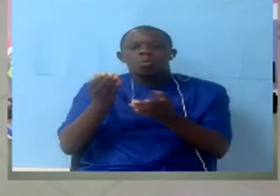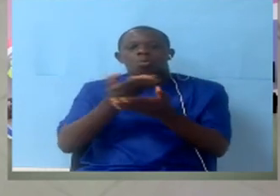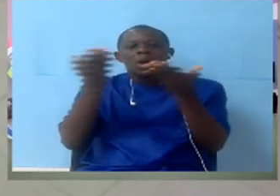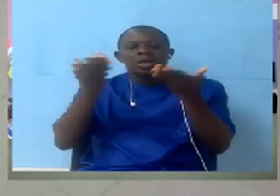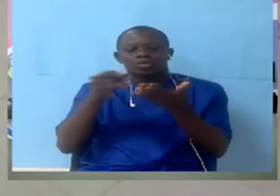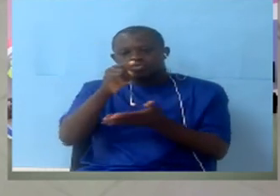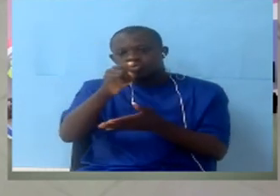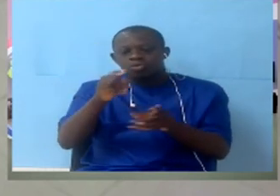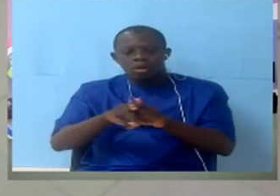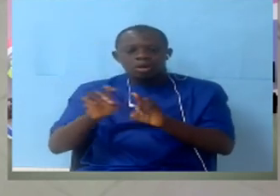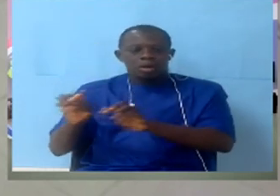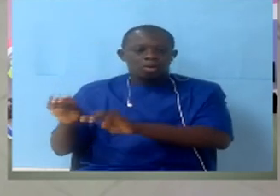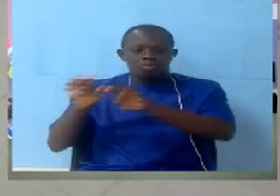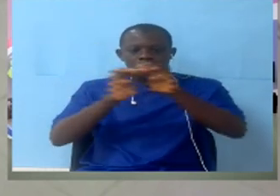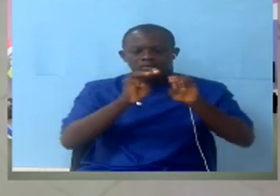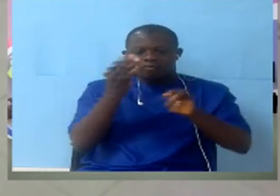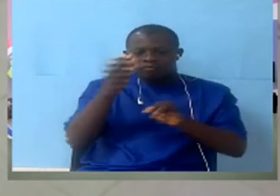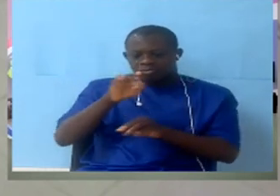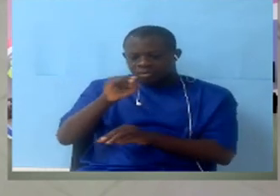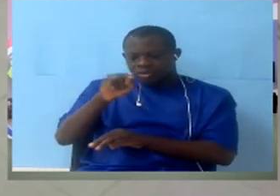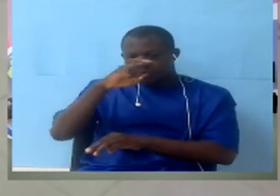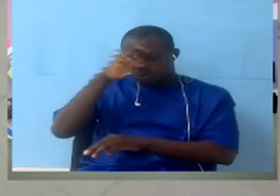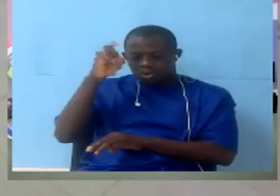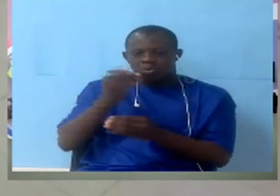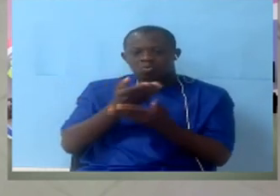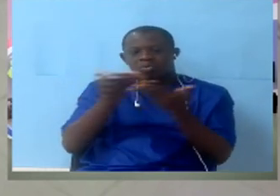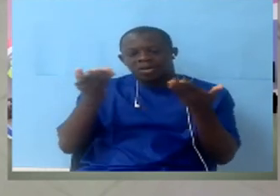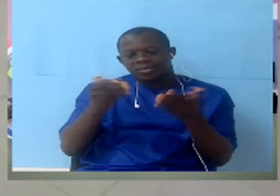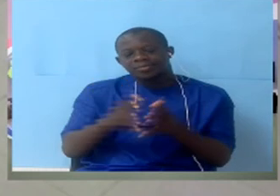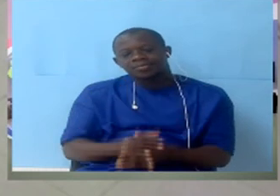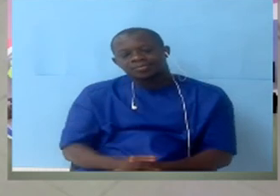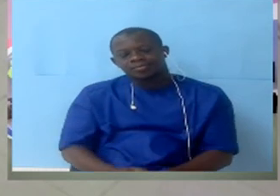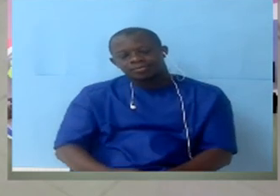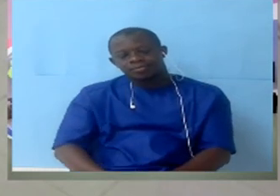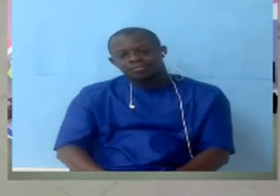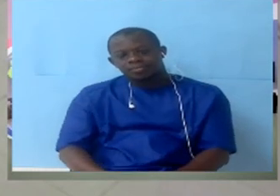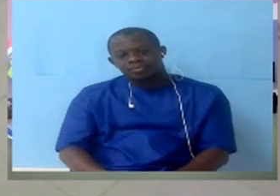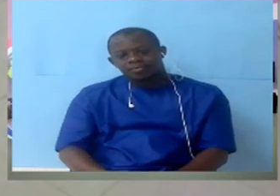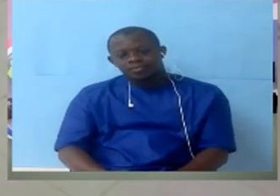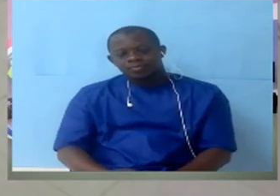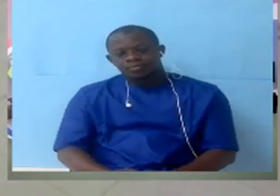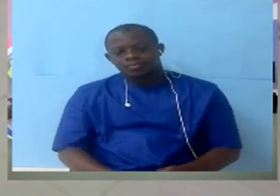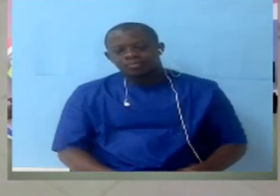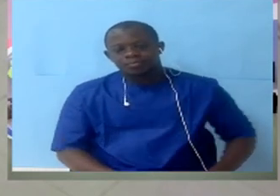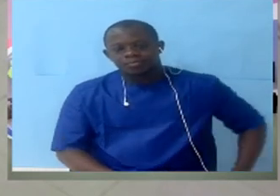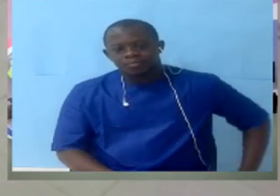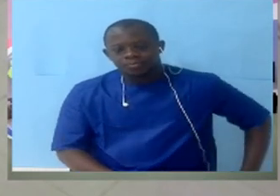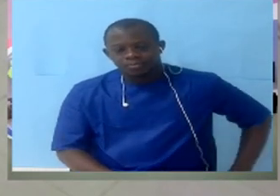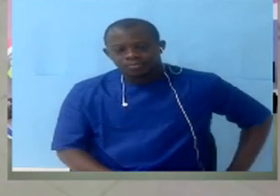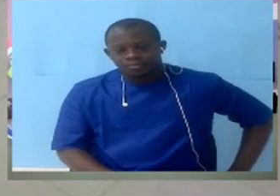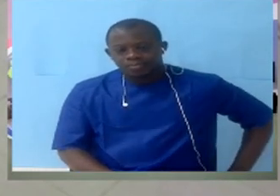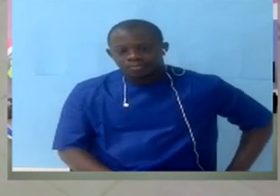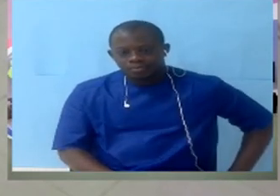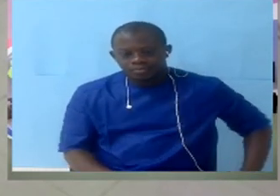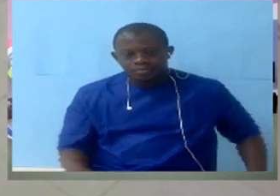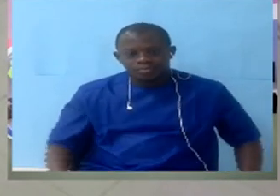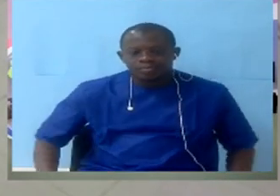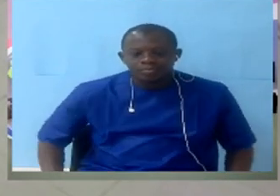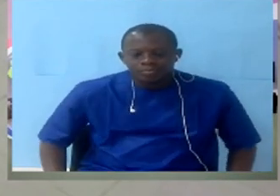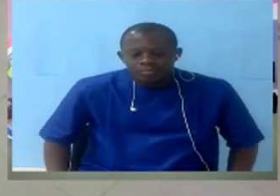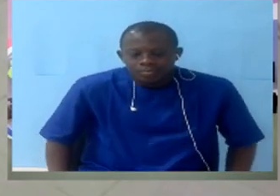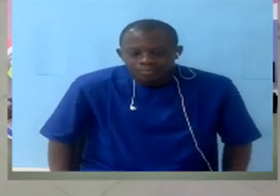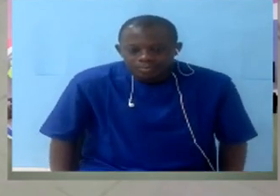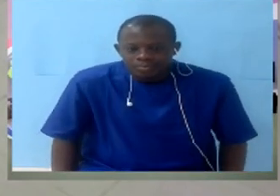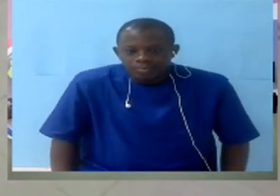that job? Ini kan logo ke so ibe so jare fanna bingira fanna men wala menu kata murumuru na